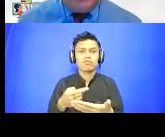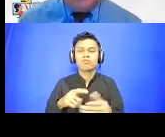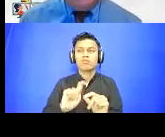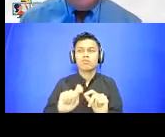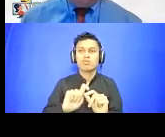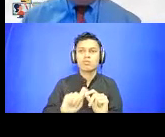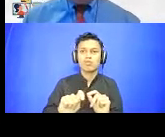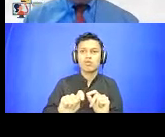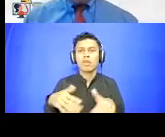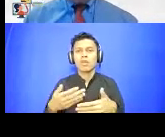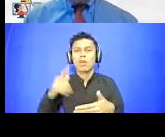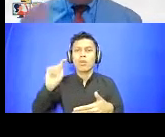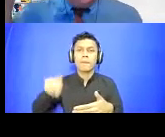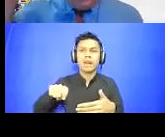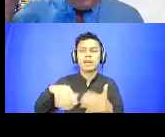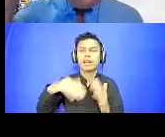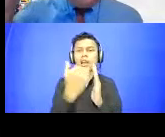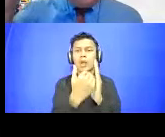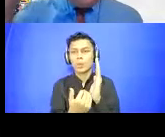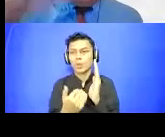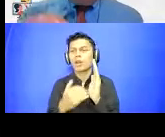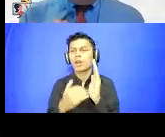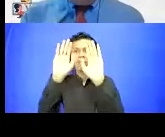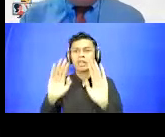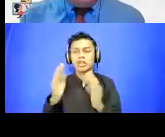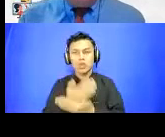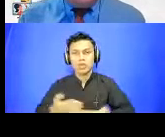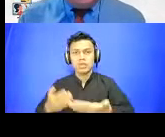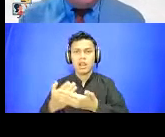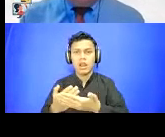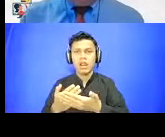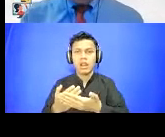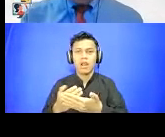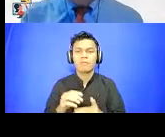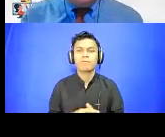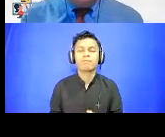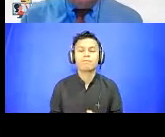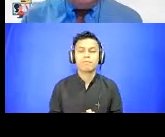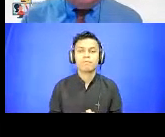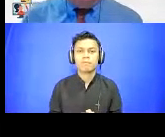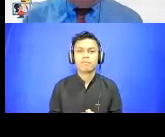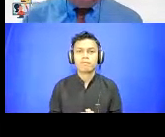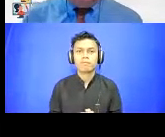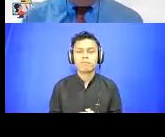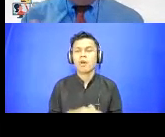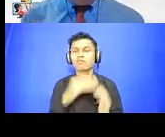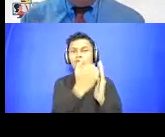media policy. It's a form that we give clients that explain to them when